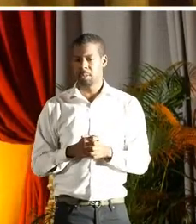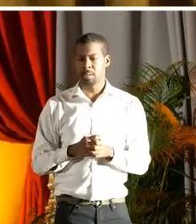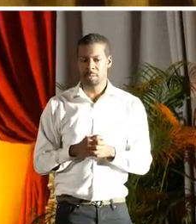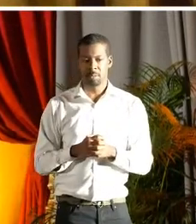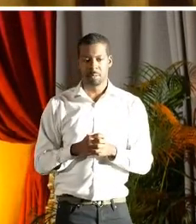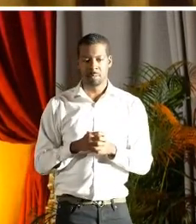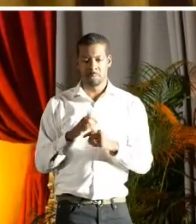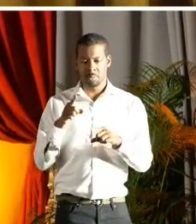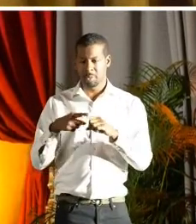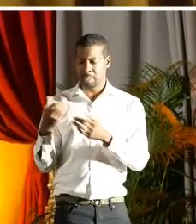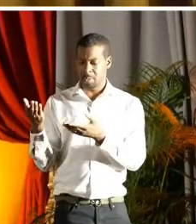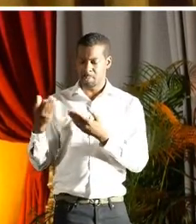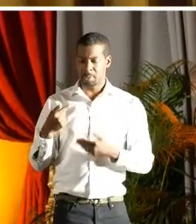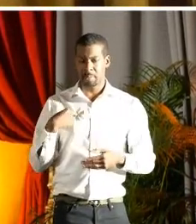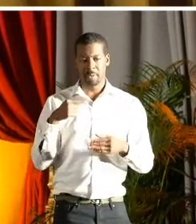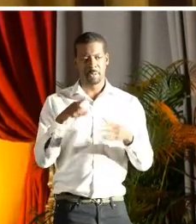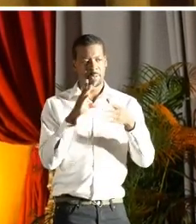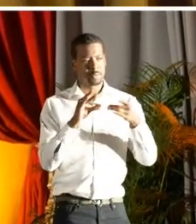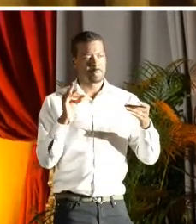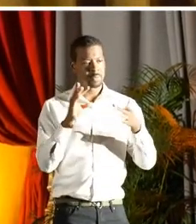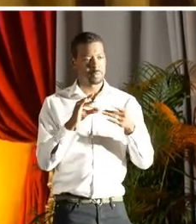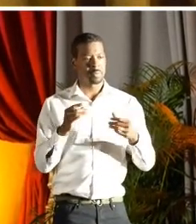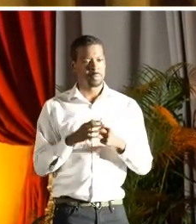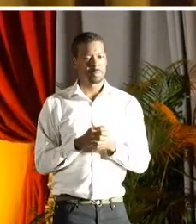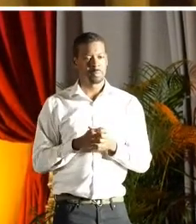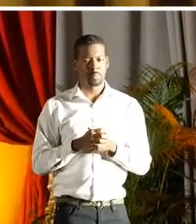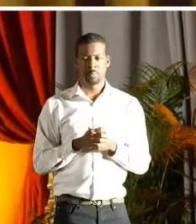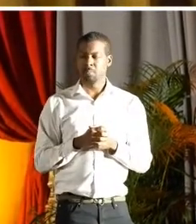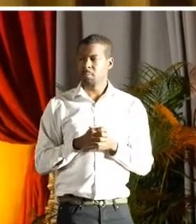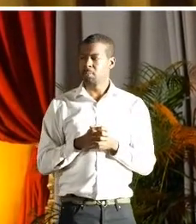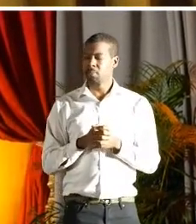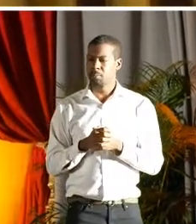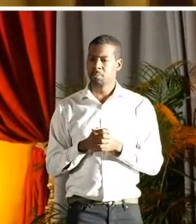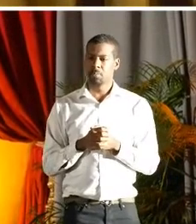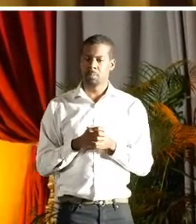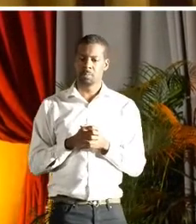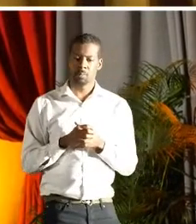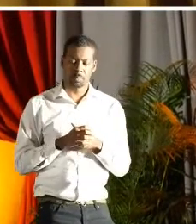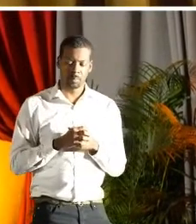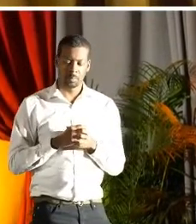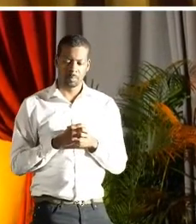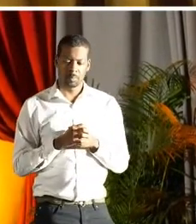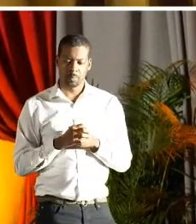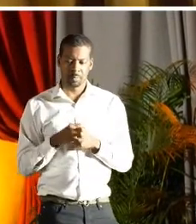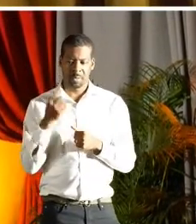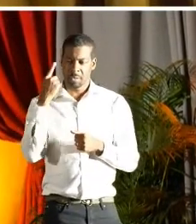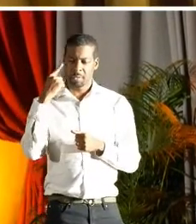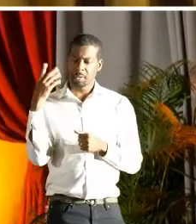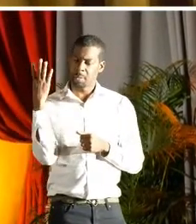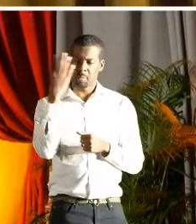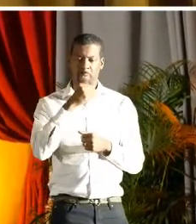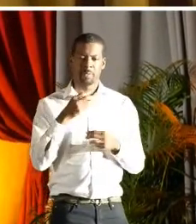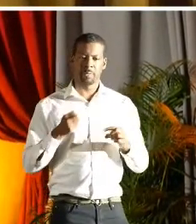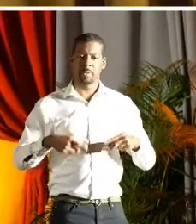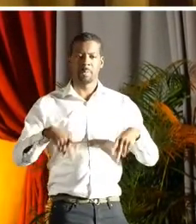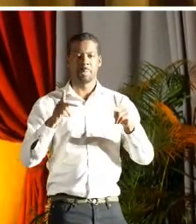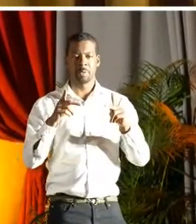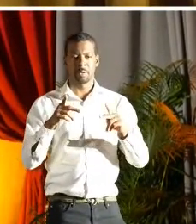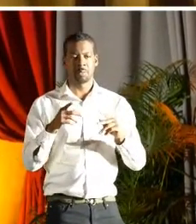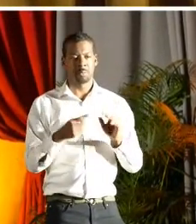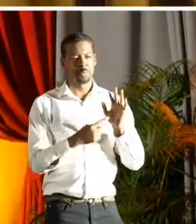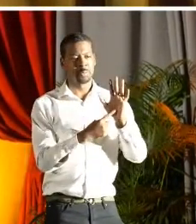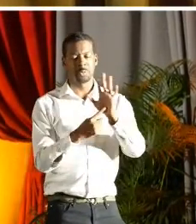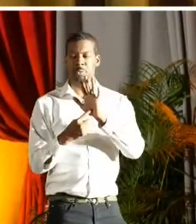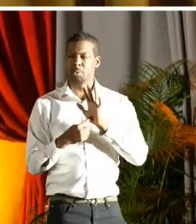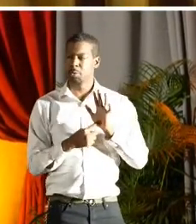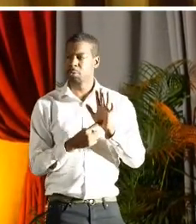So when they brought this story to me, I thought it was, you know, a beautiful opportunity to be able to kind of